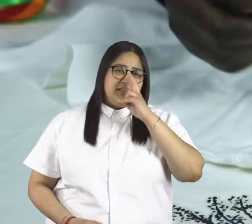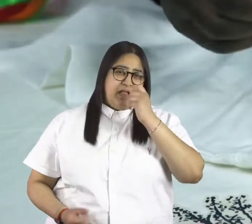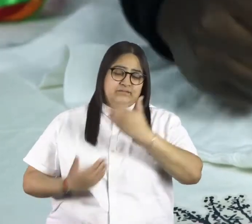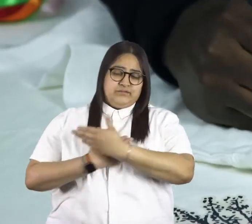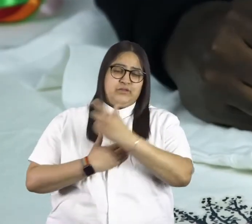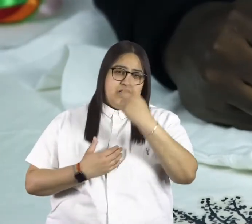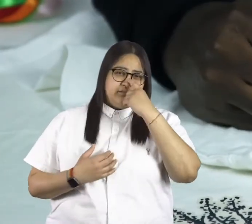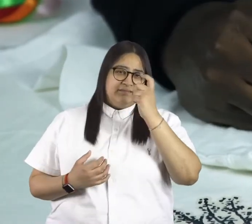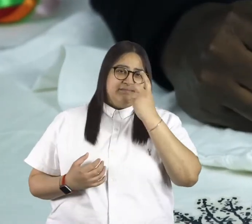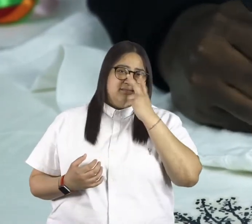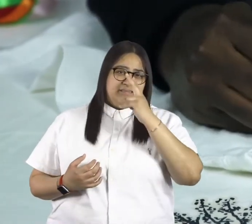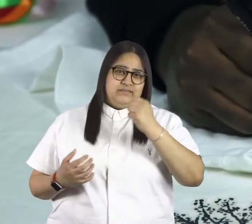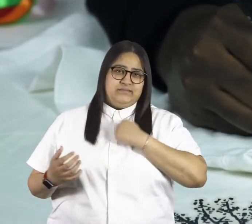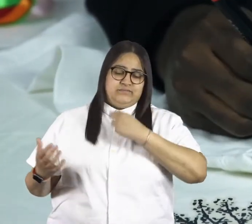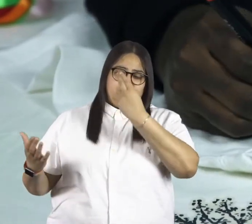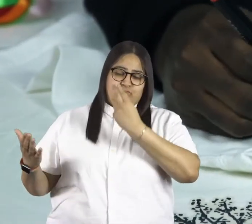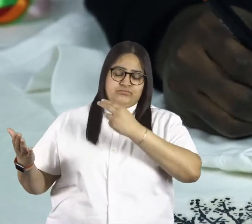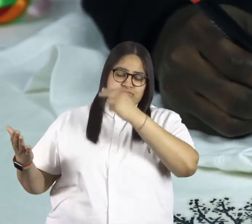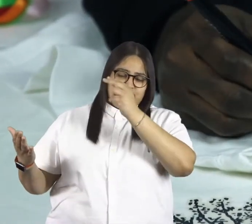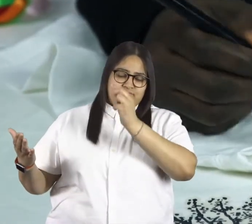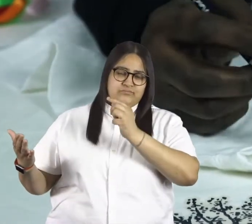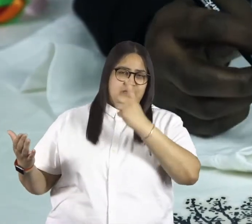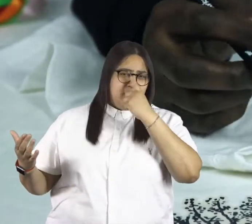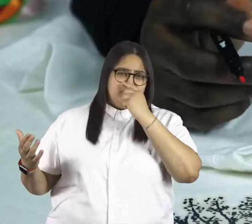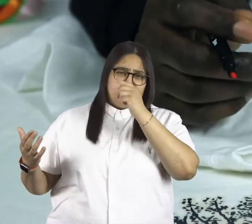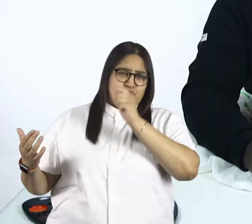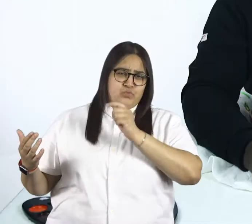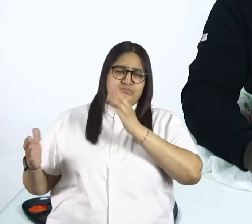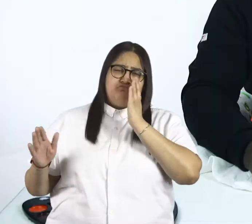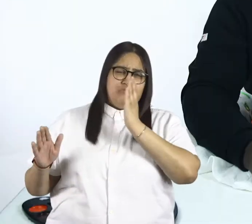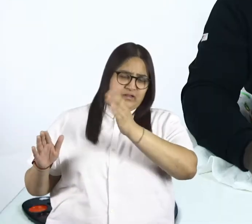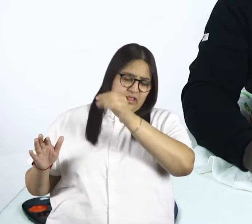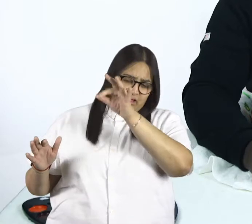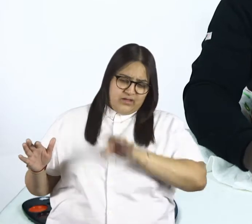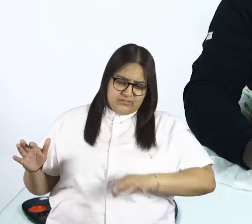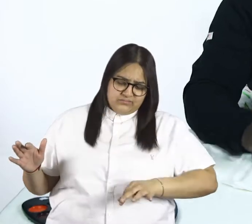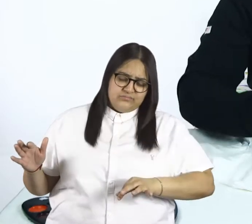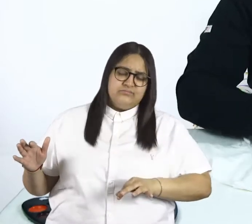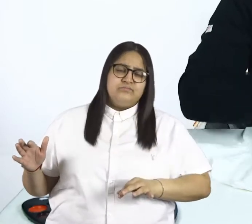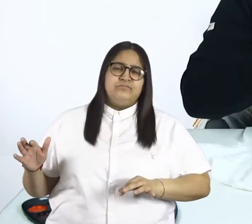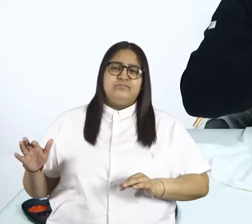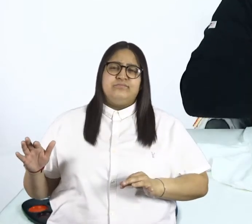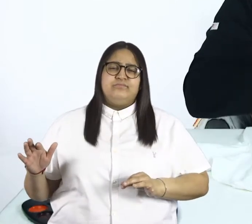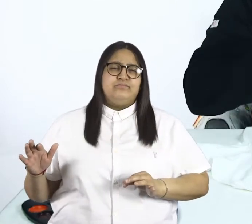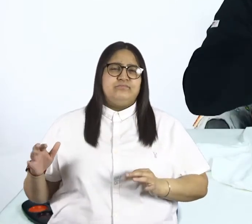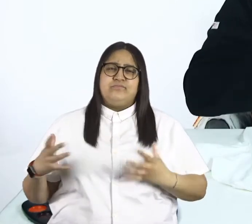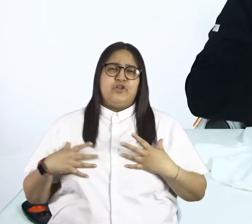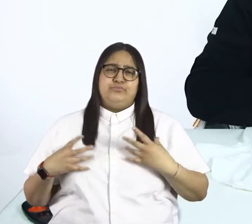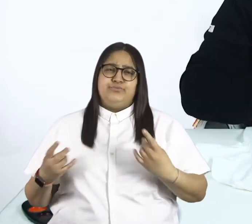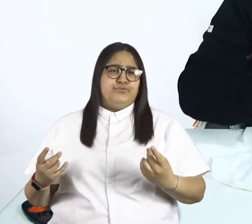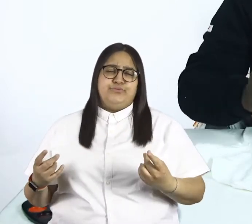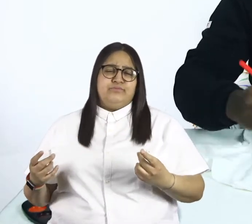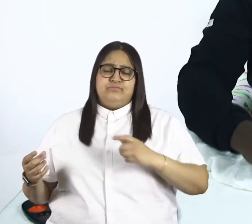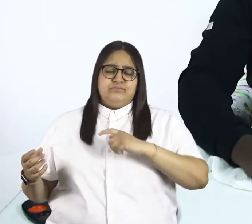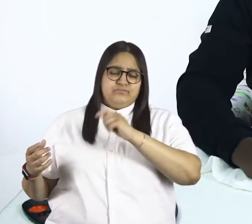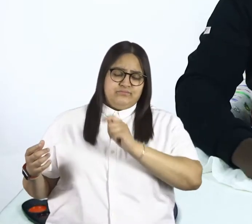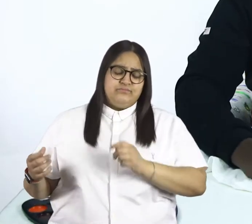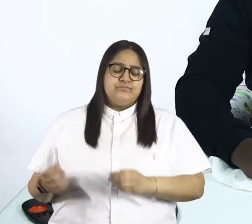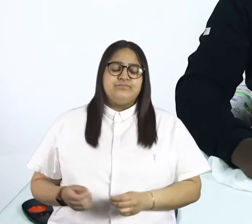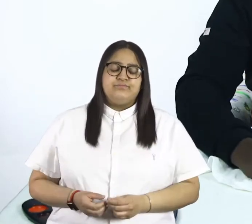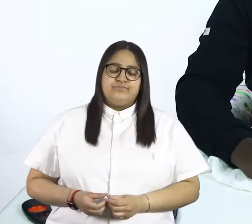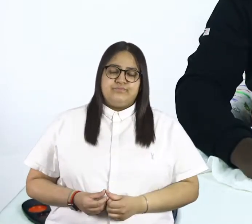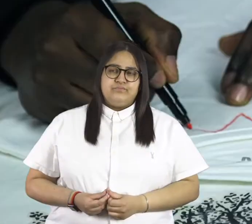can, but it's a habit of mine, just in case a line isn't going in the direction I want it to go into.